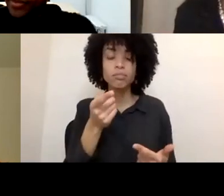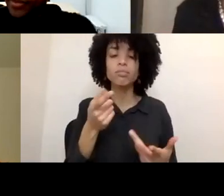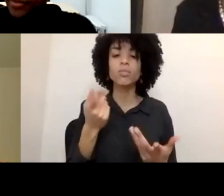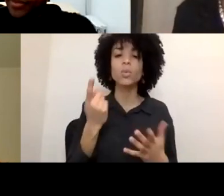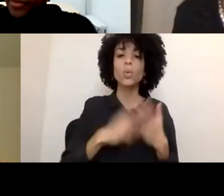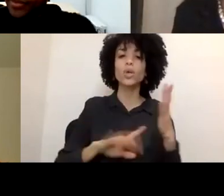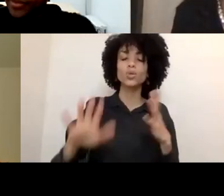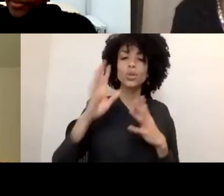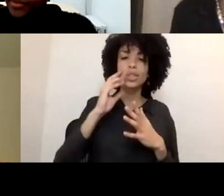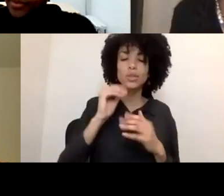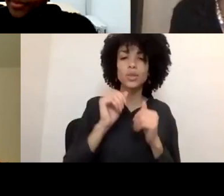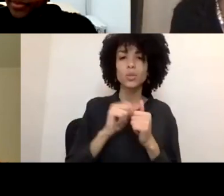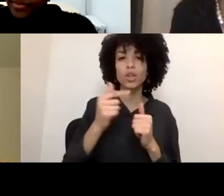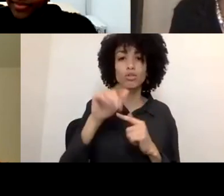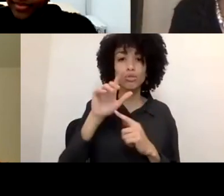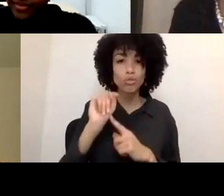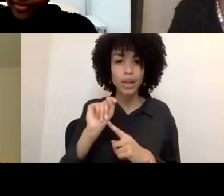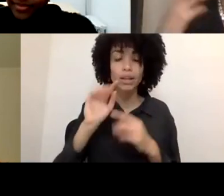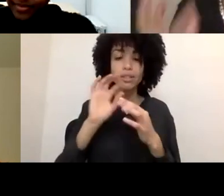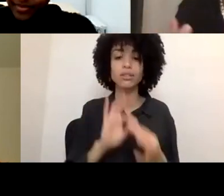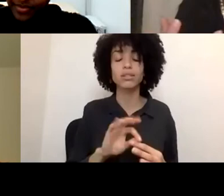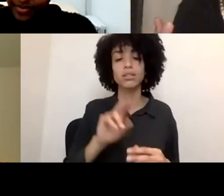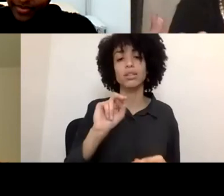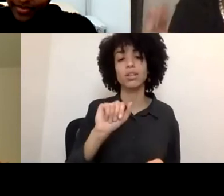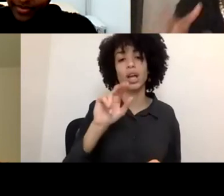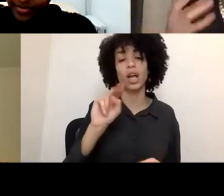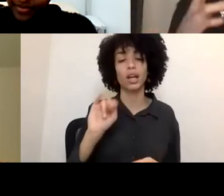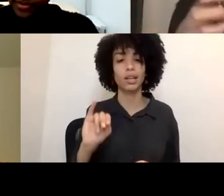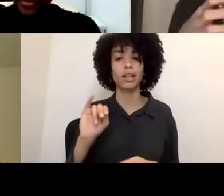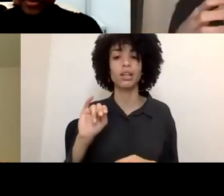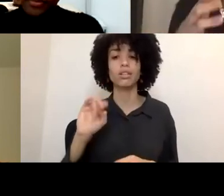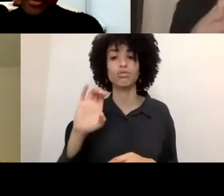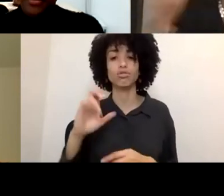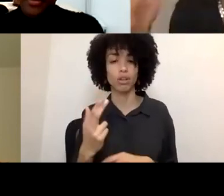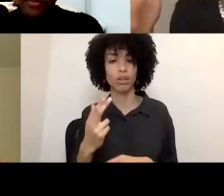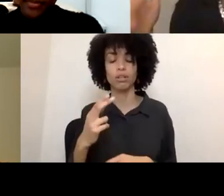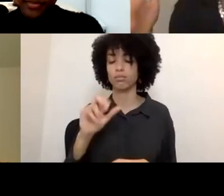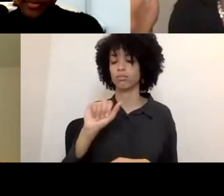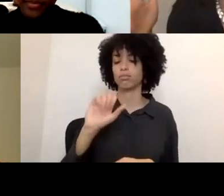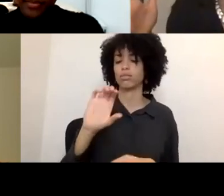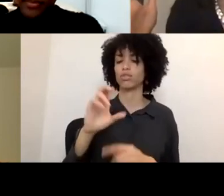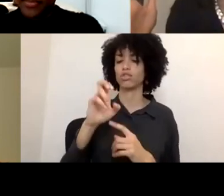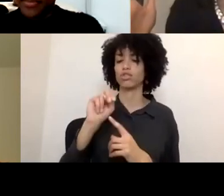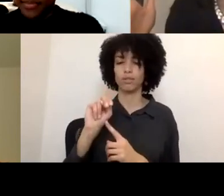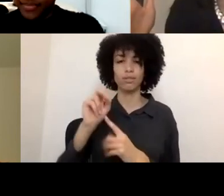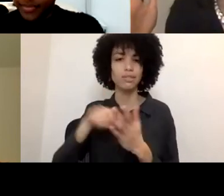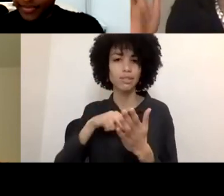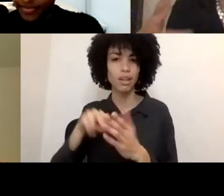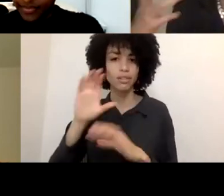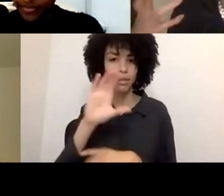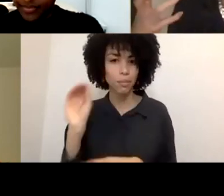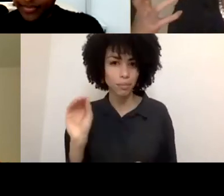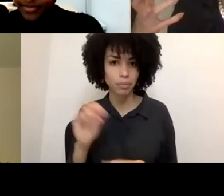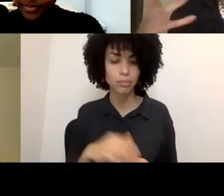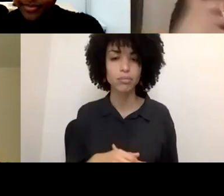Company as an organization. I know that you actually are situated inside the ecosystem of other, it's pretty